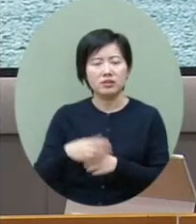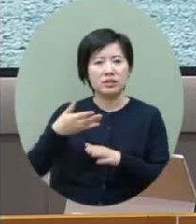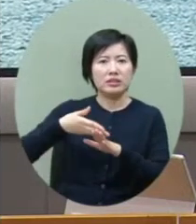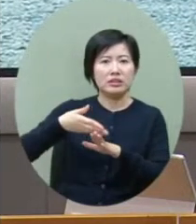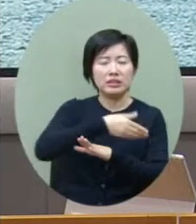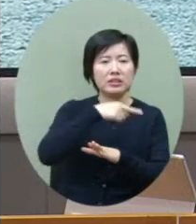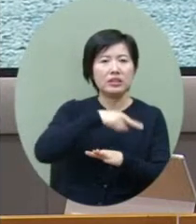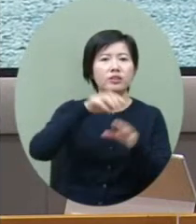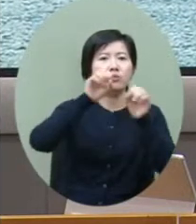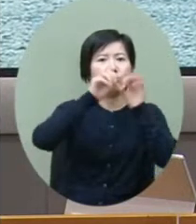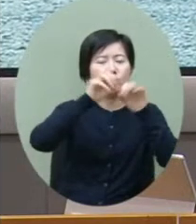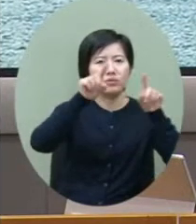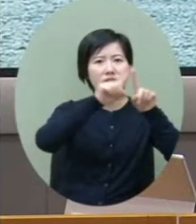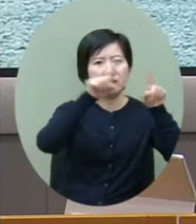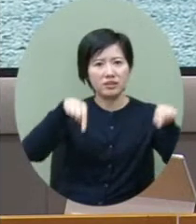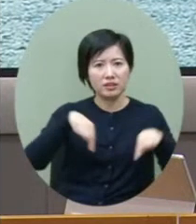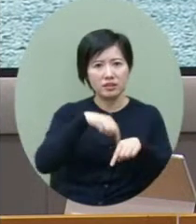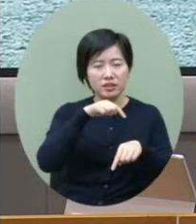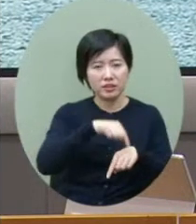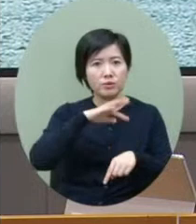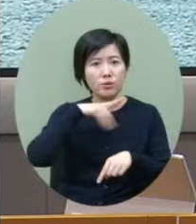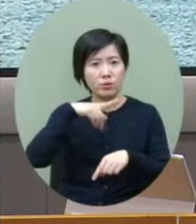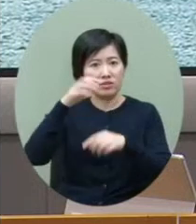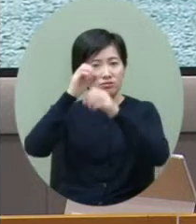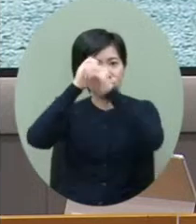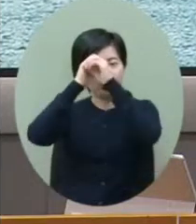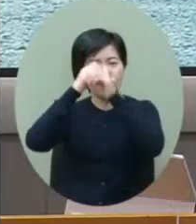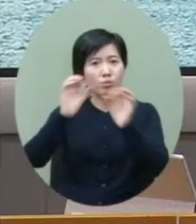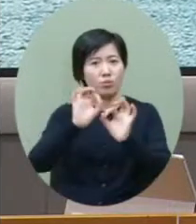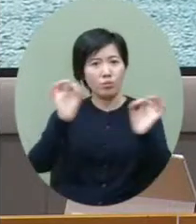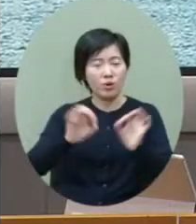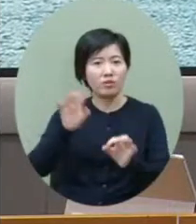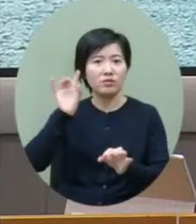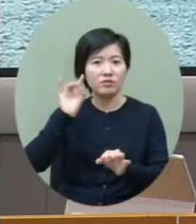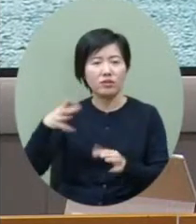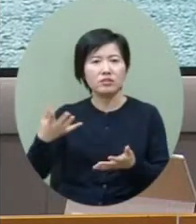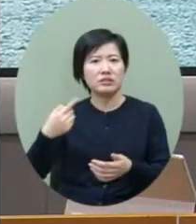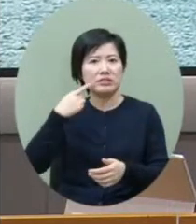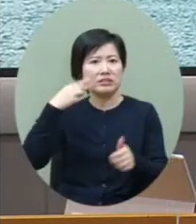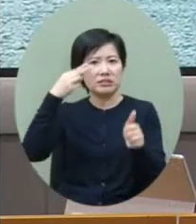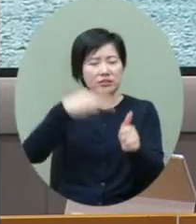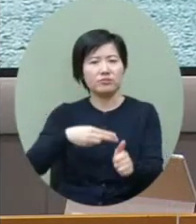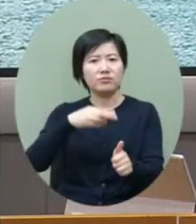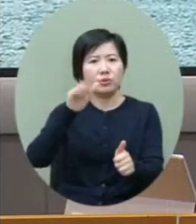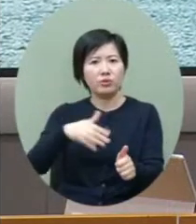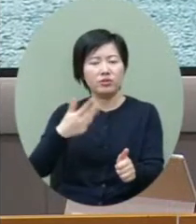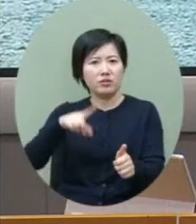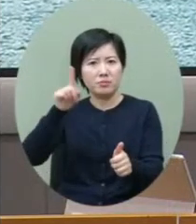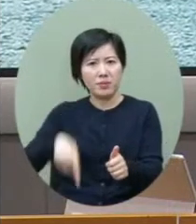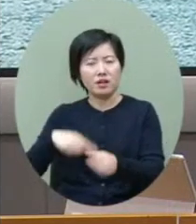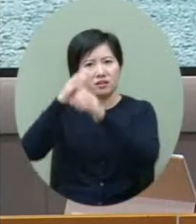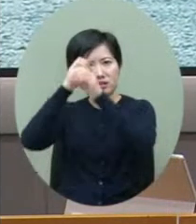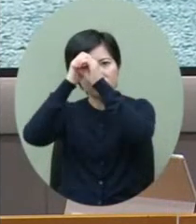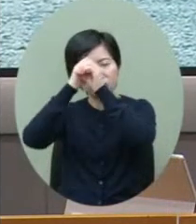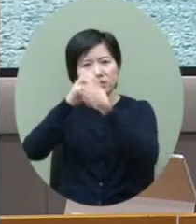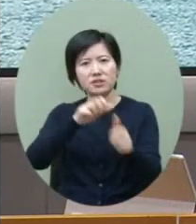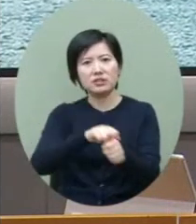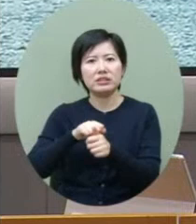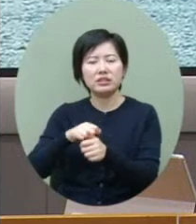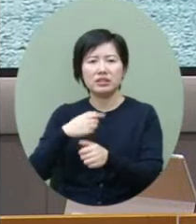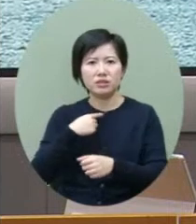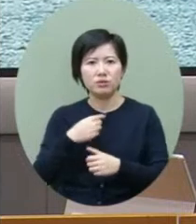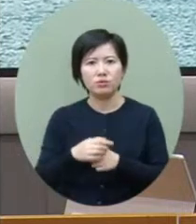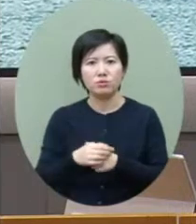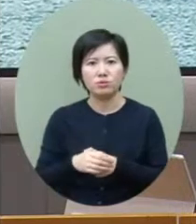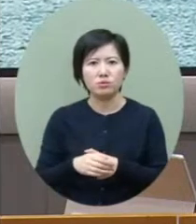together with the given the fixed penalty. So they still need to take the test